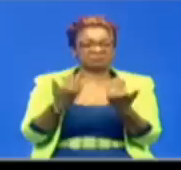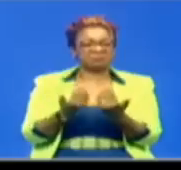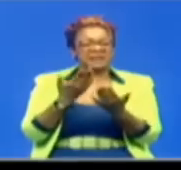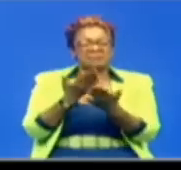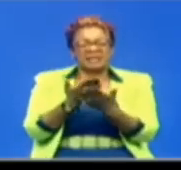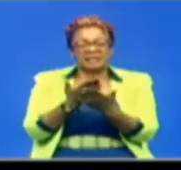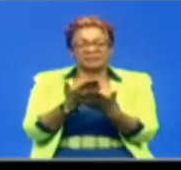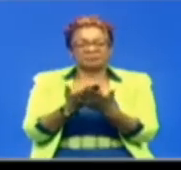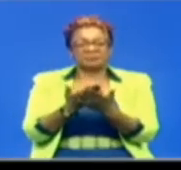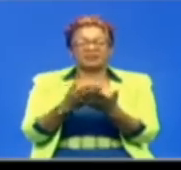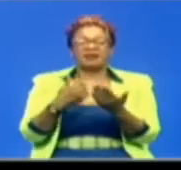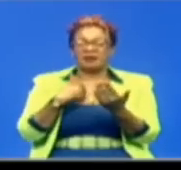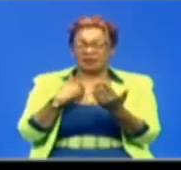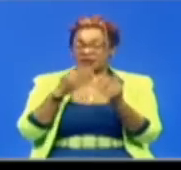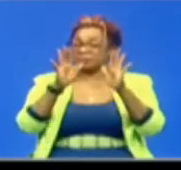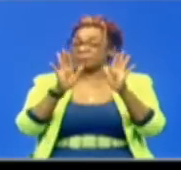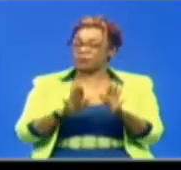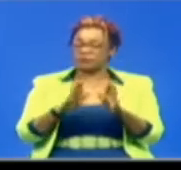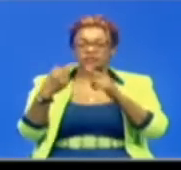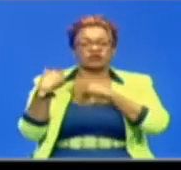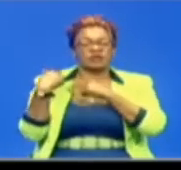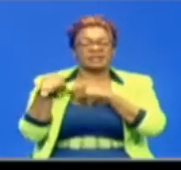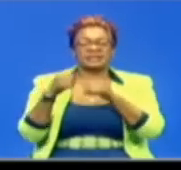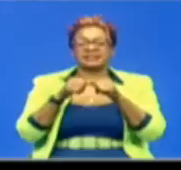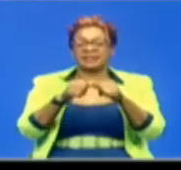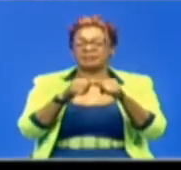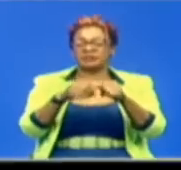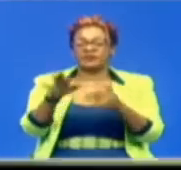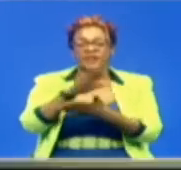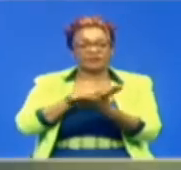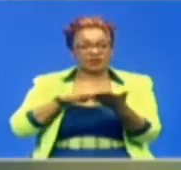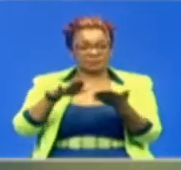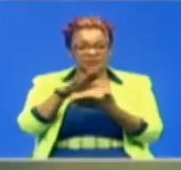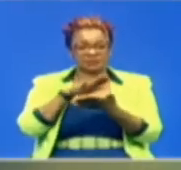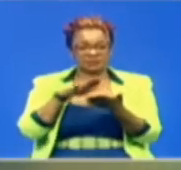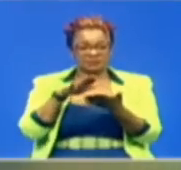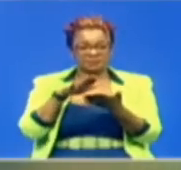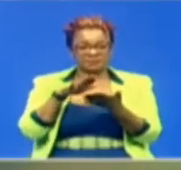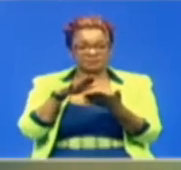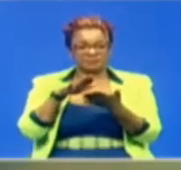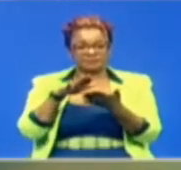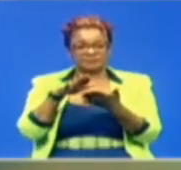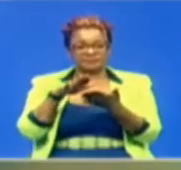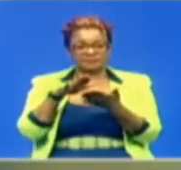play an important role in the sustainability of the environment. Kwa sababu butterfly